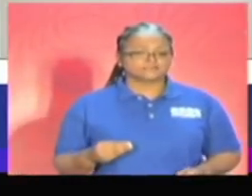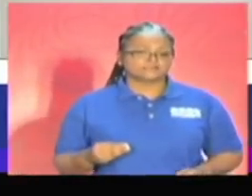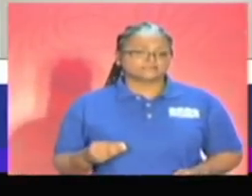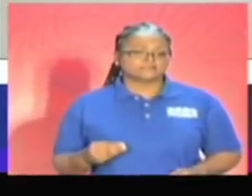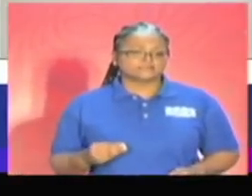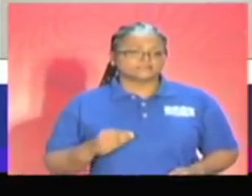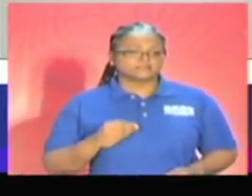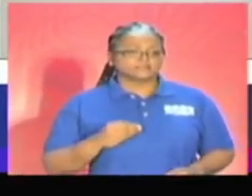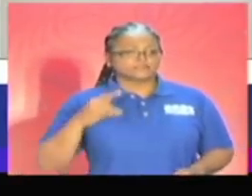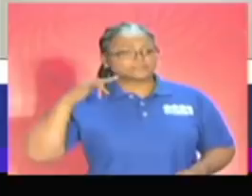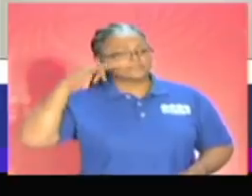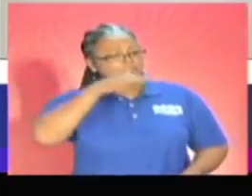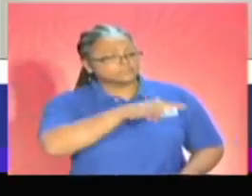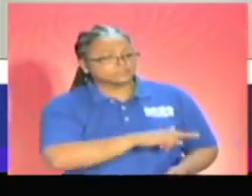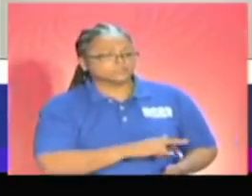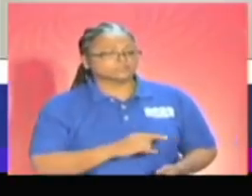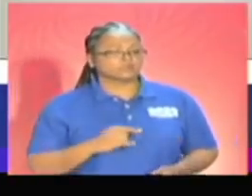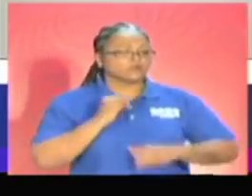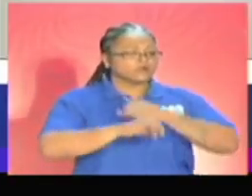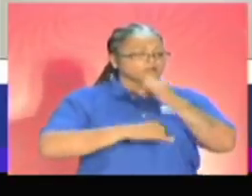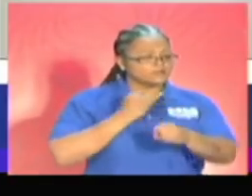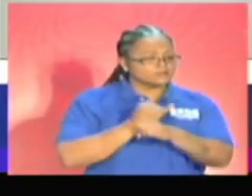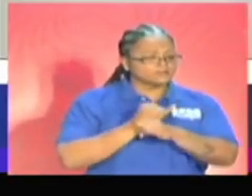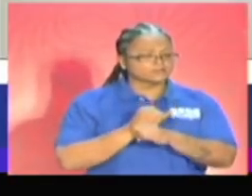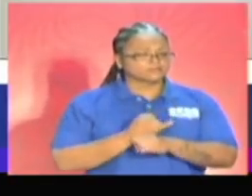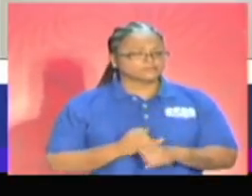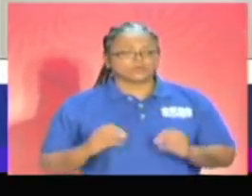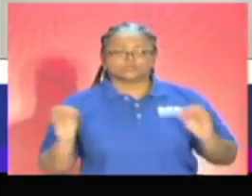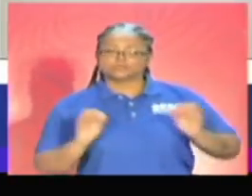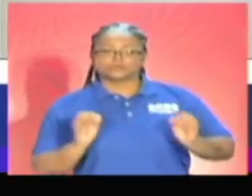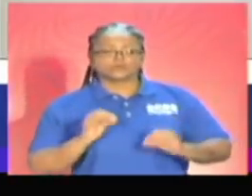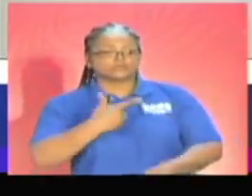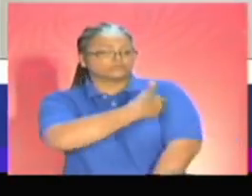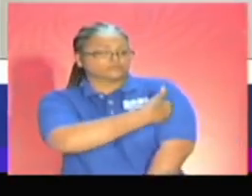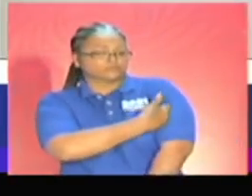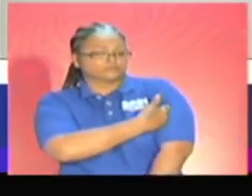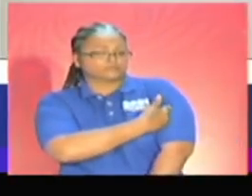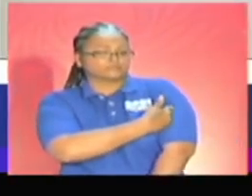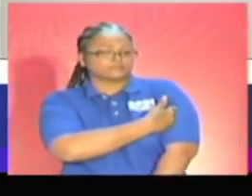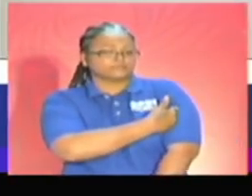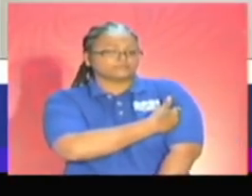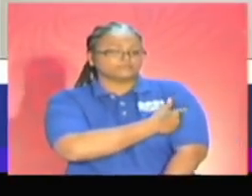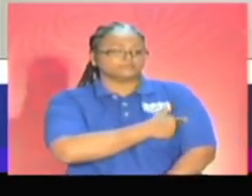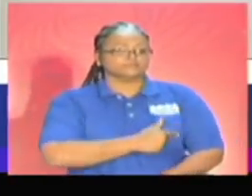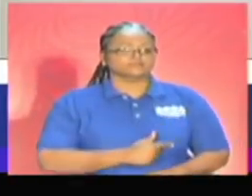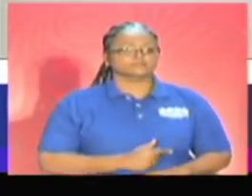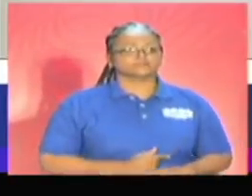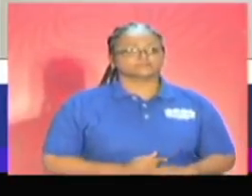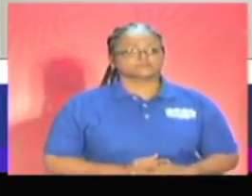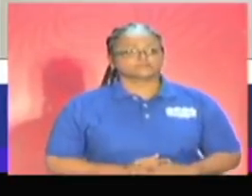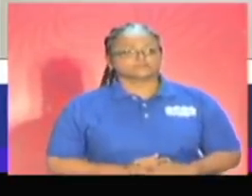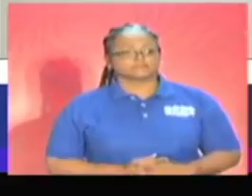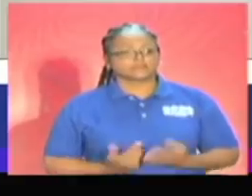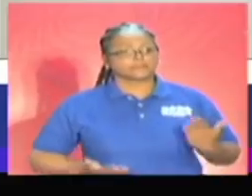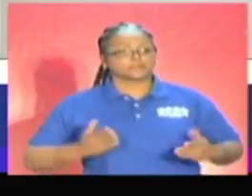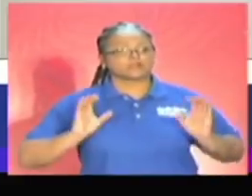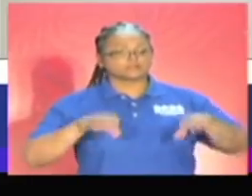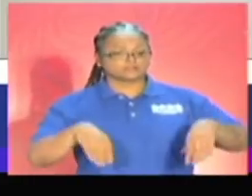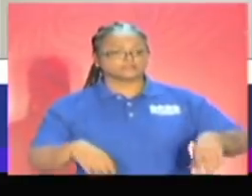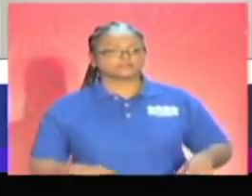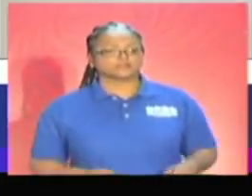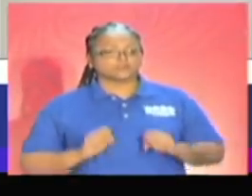them quarantine from a medical perspective in terms of the possibility of spreading the virus